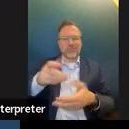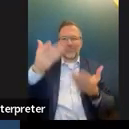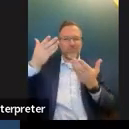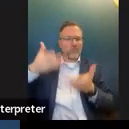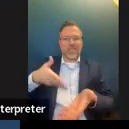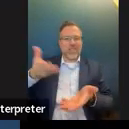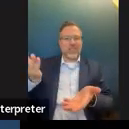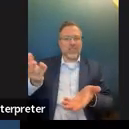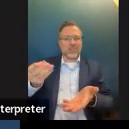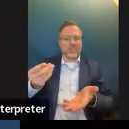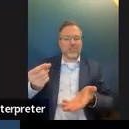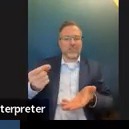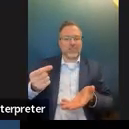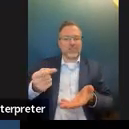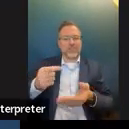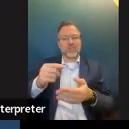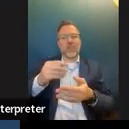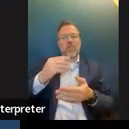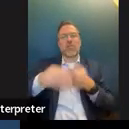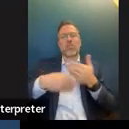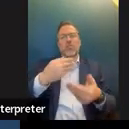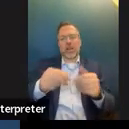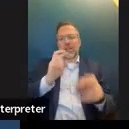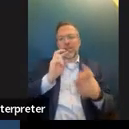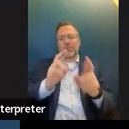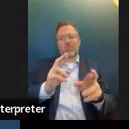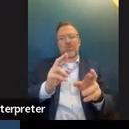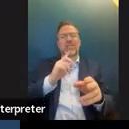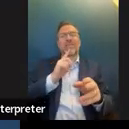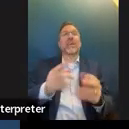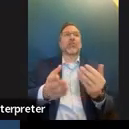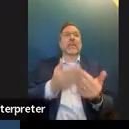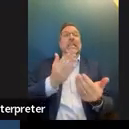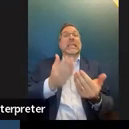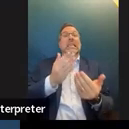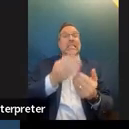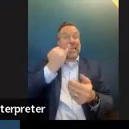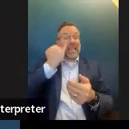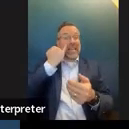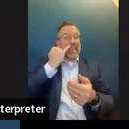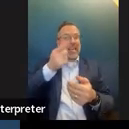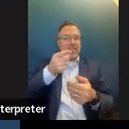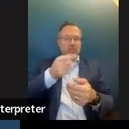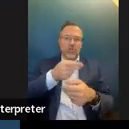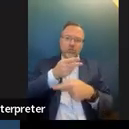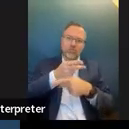So doing progress reports is a piece of cake if you keep up with your data.